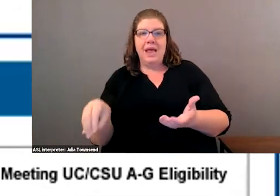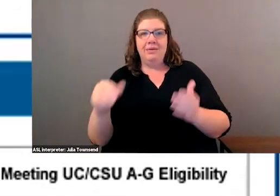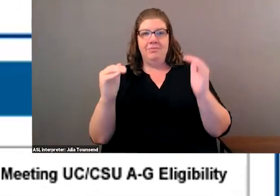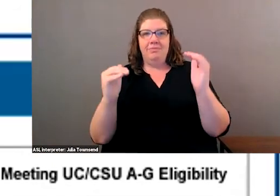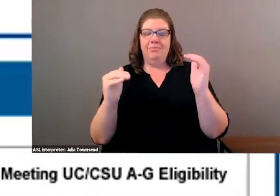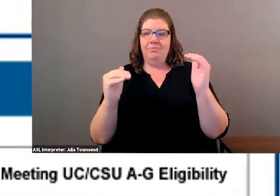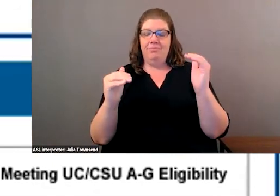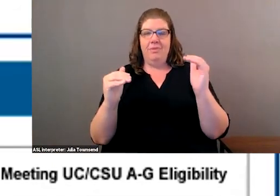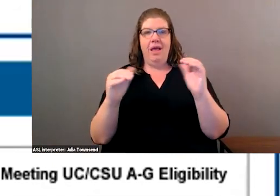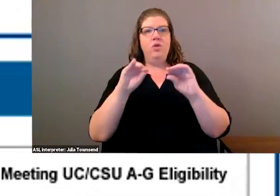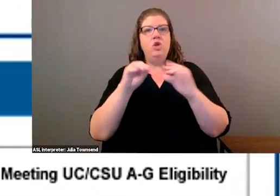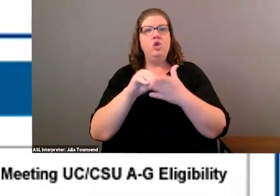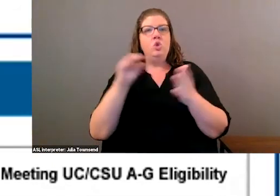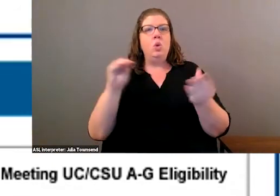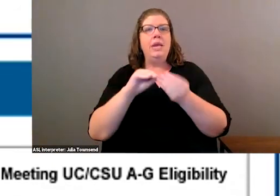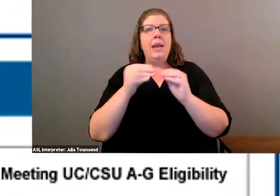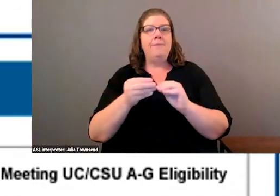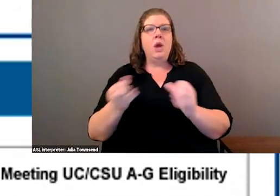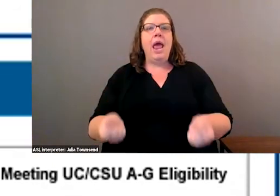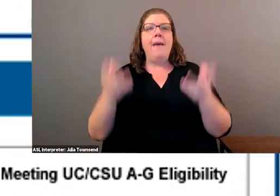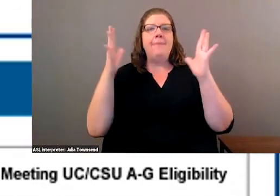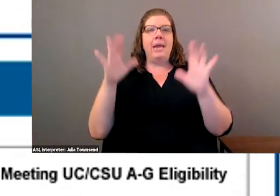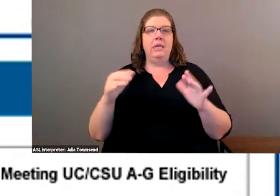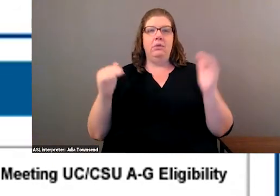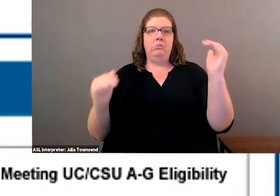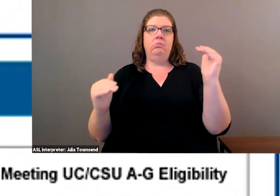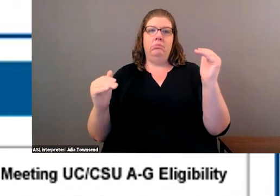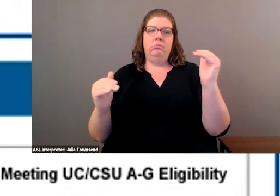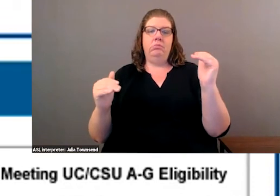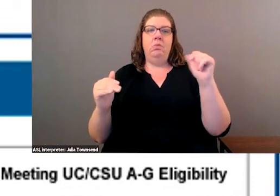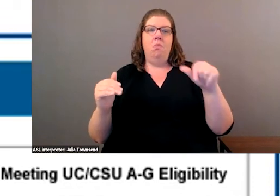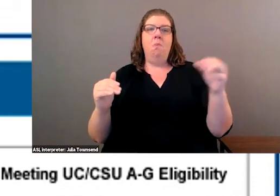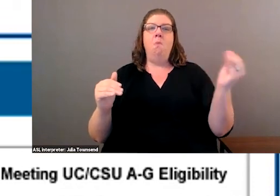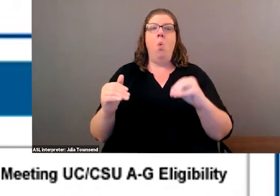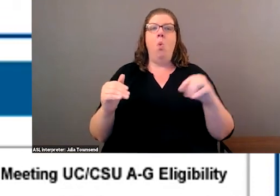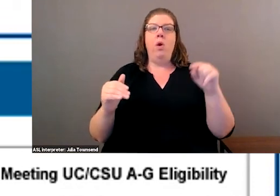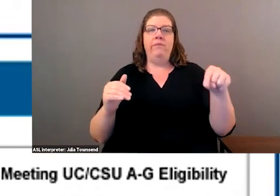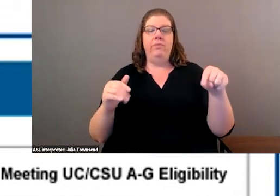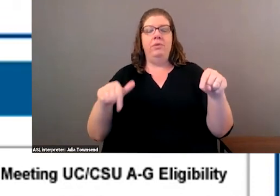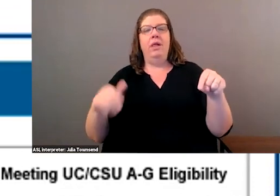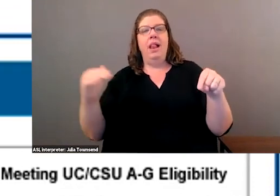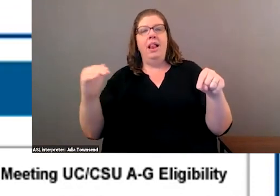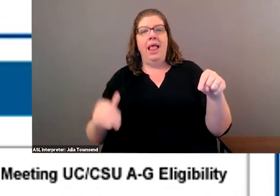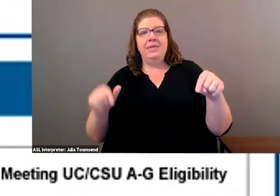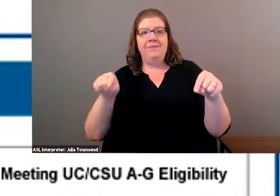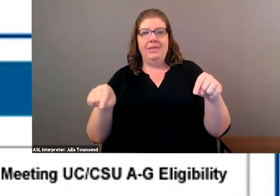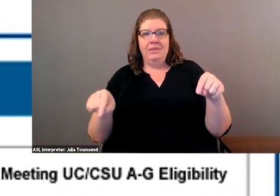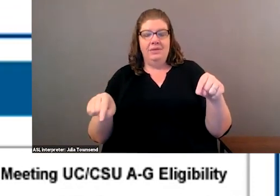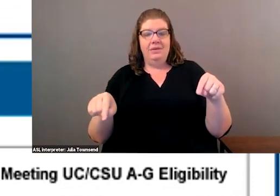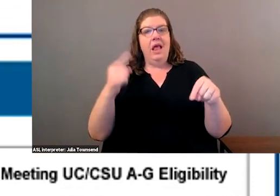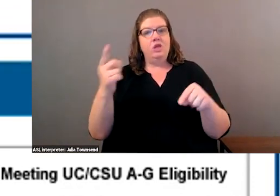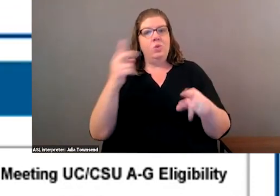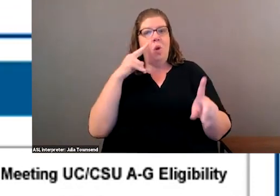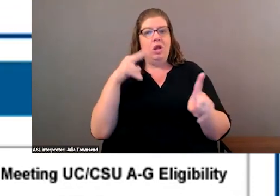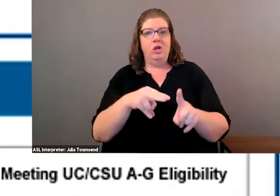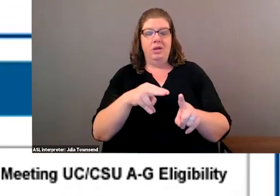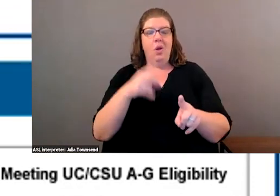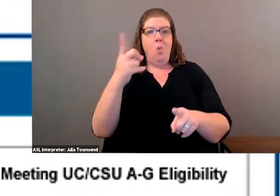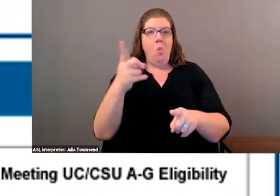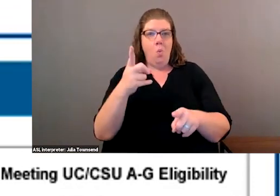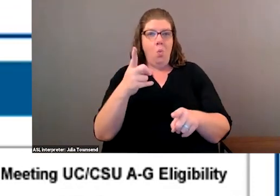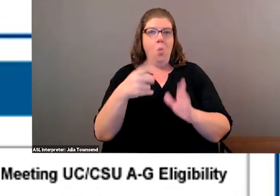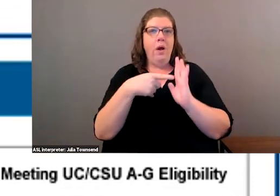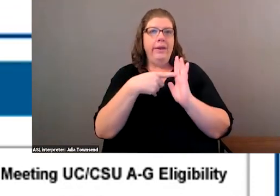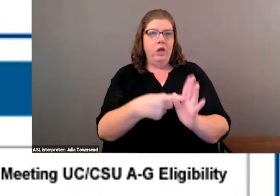of our student body, in this case of the graduating class. So that's one look at a demographic indicator.